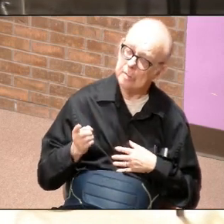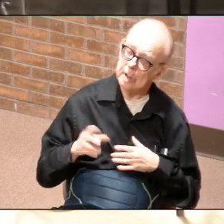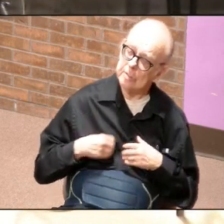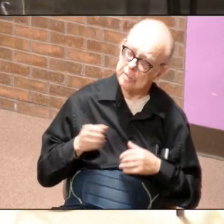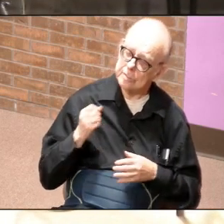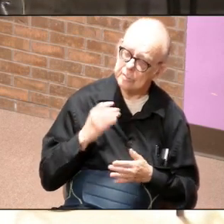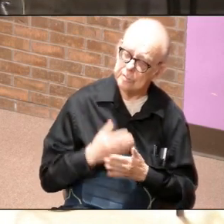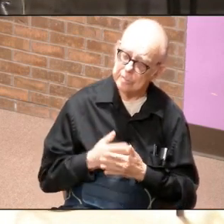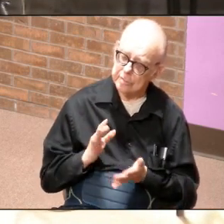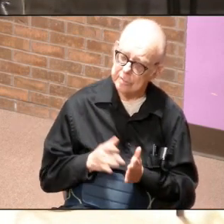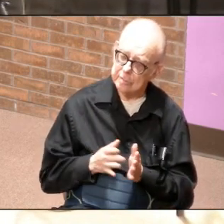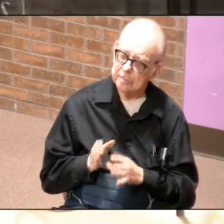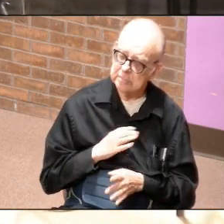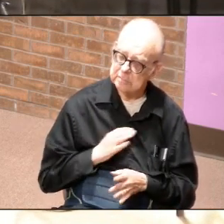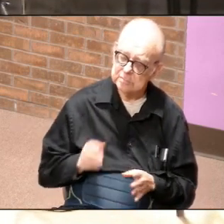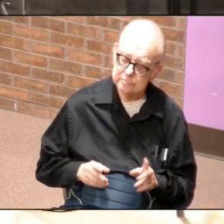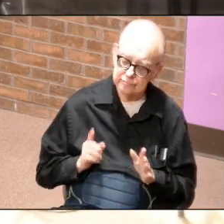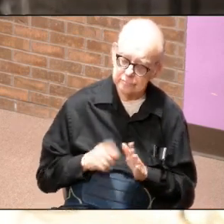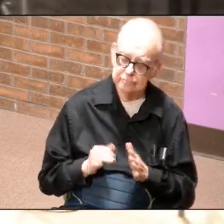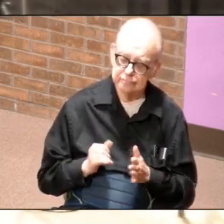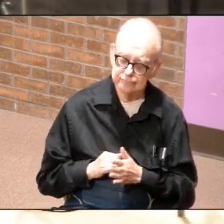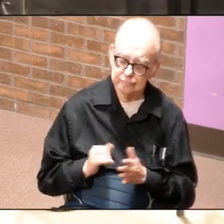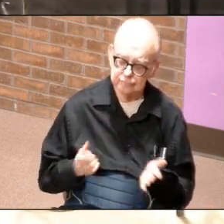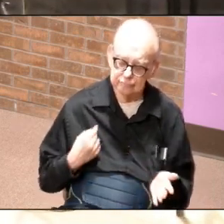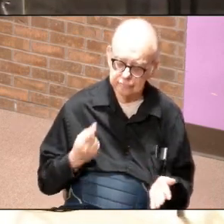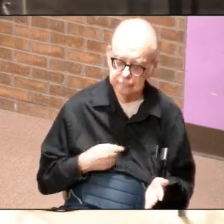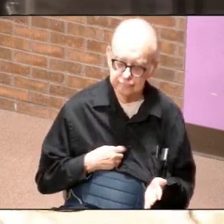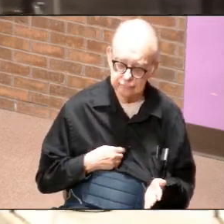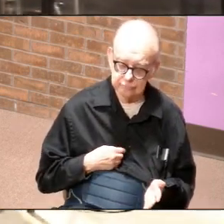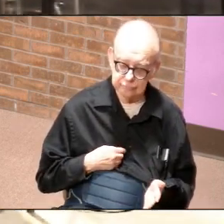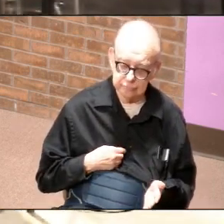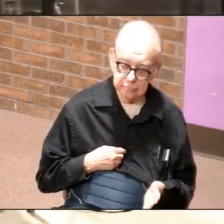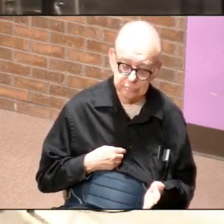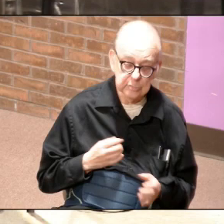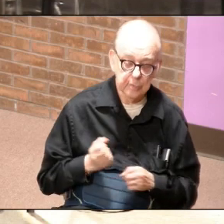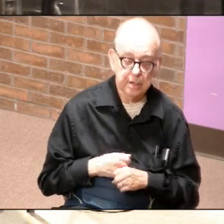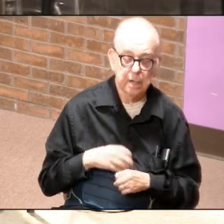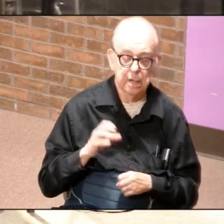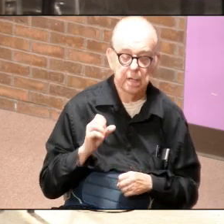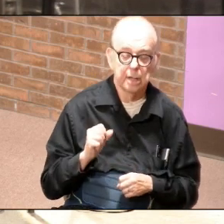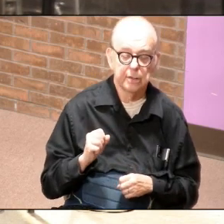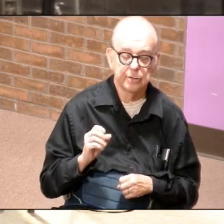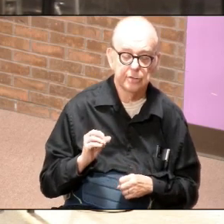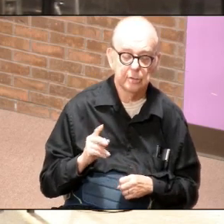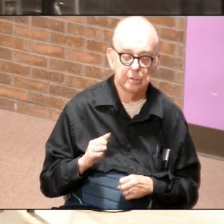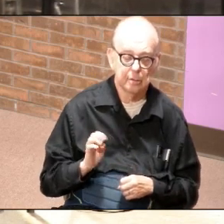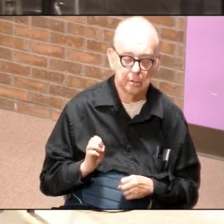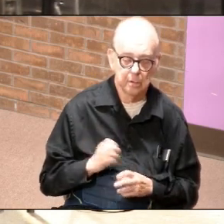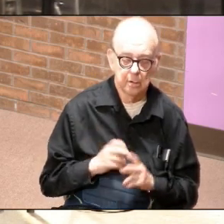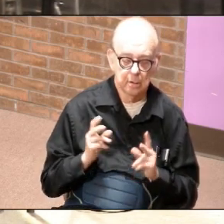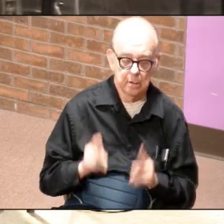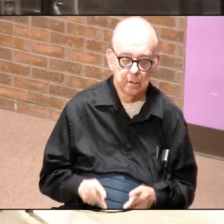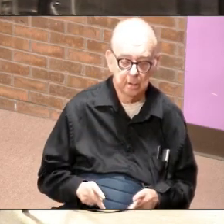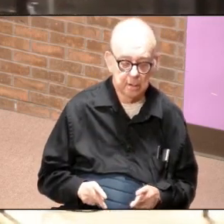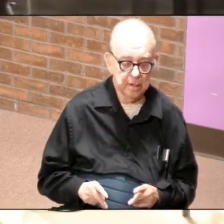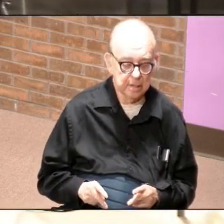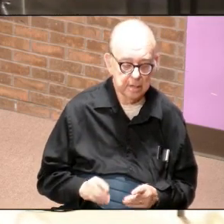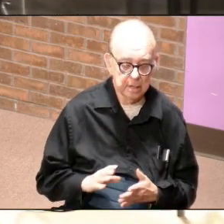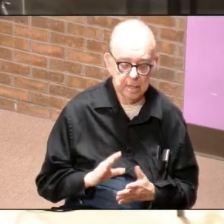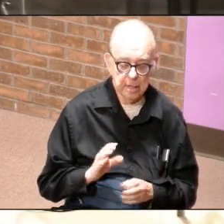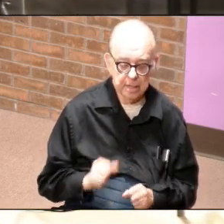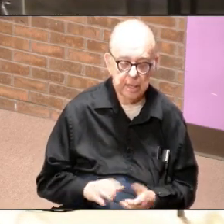I accept your son, Jesus. At that moment, ladies and gentlemen, we've scored. And nobody can ever take that back from